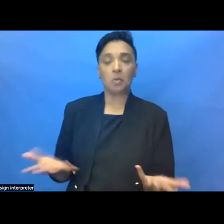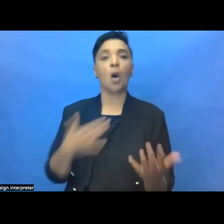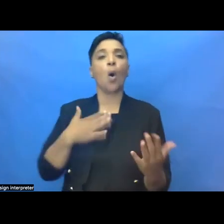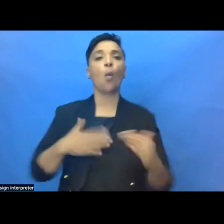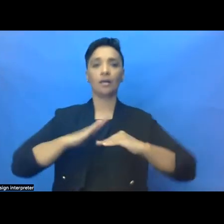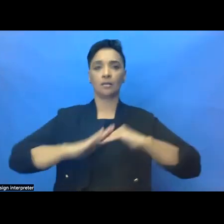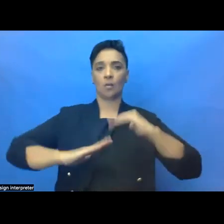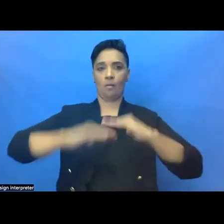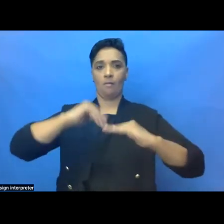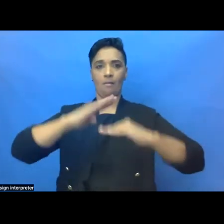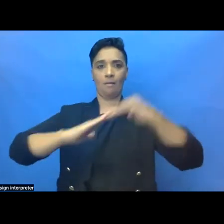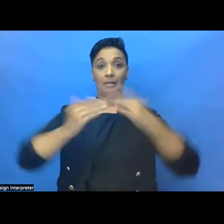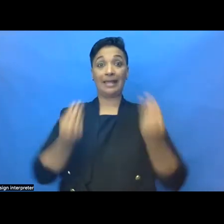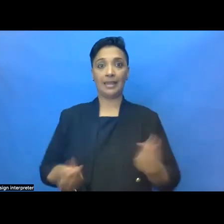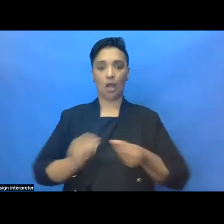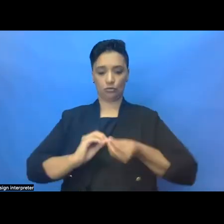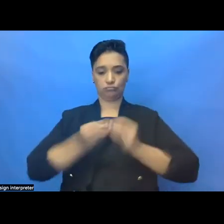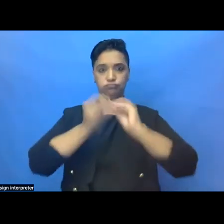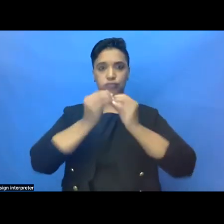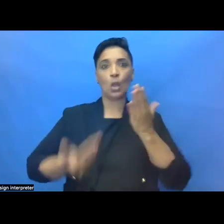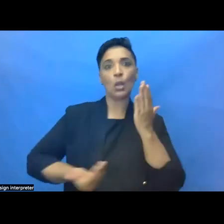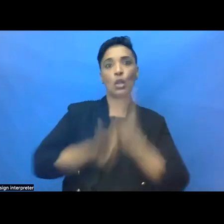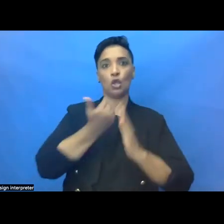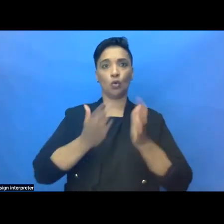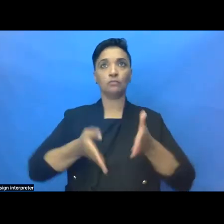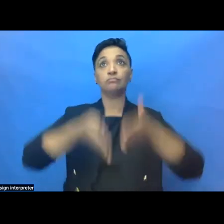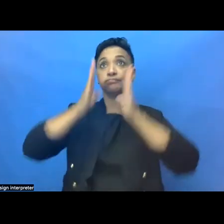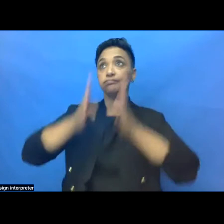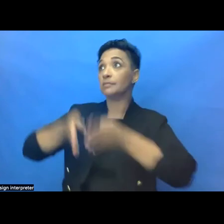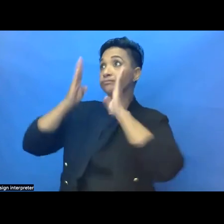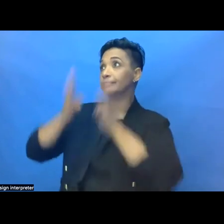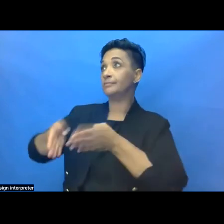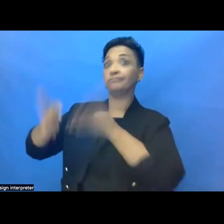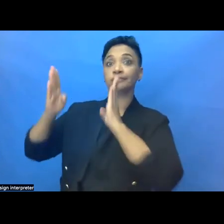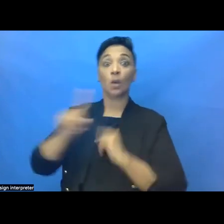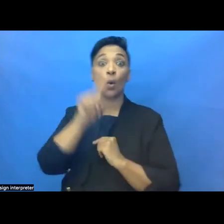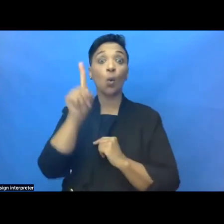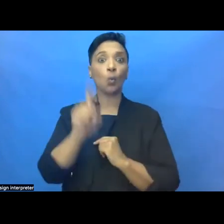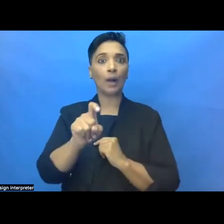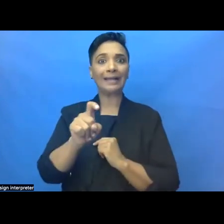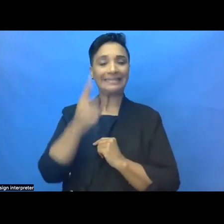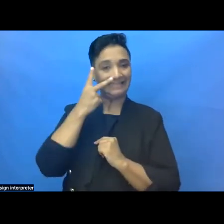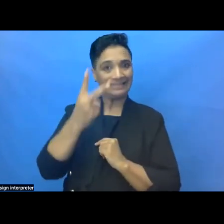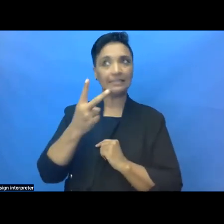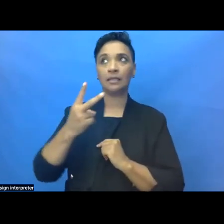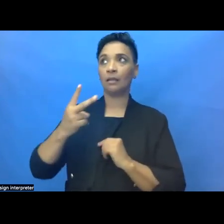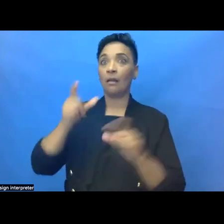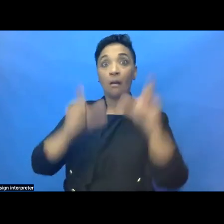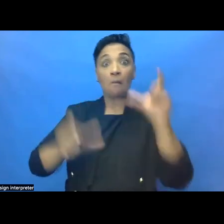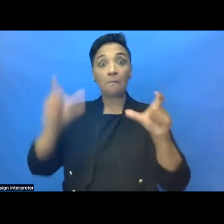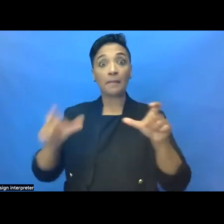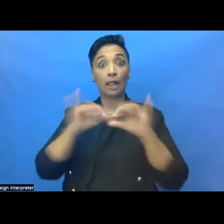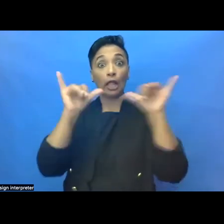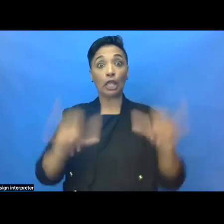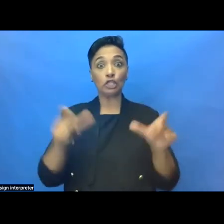in the process of constructing new buildings with the expectation that they're going to be getting more people at that institution.